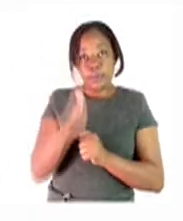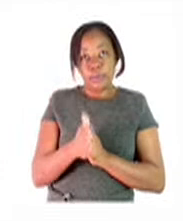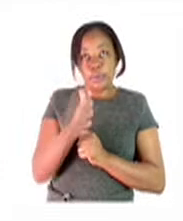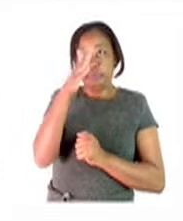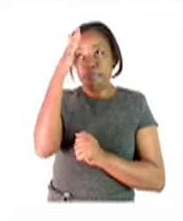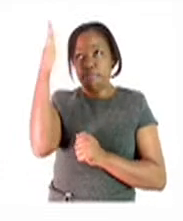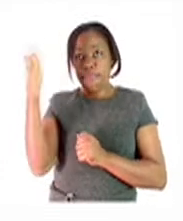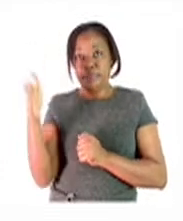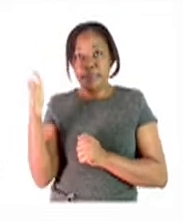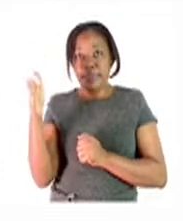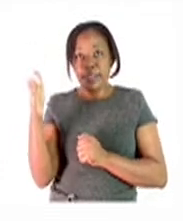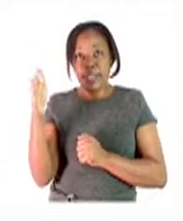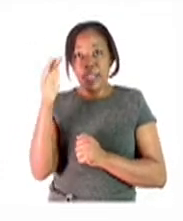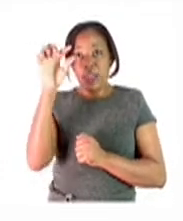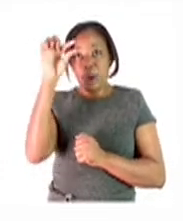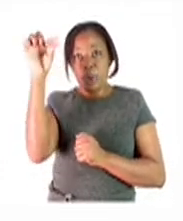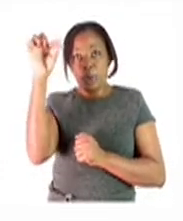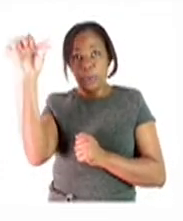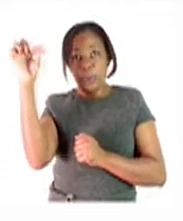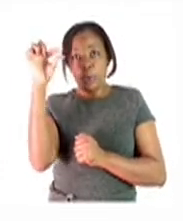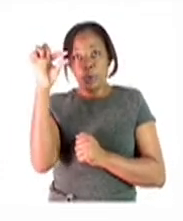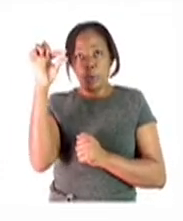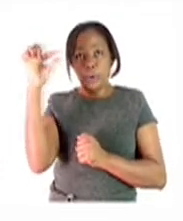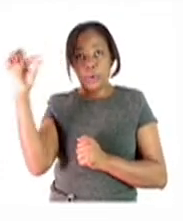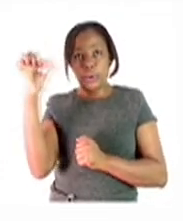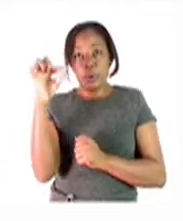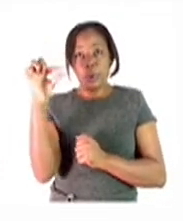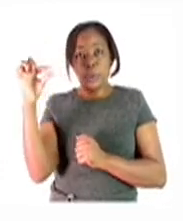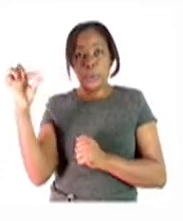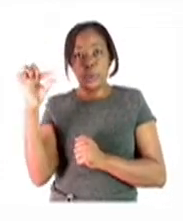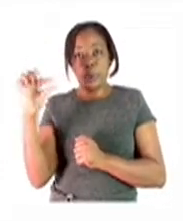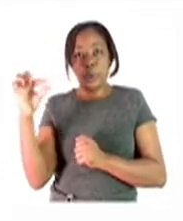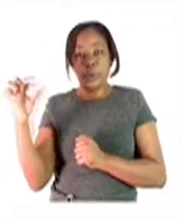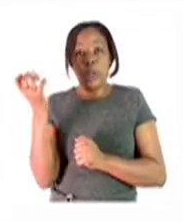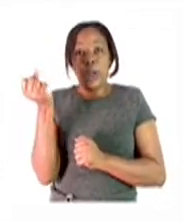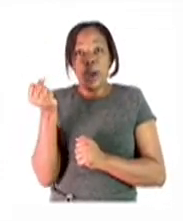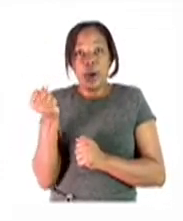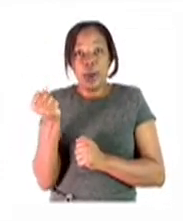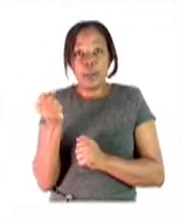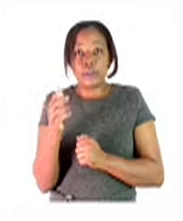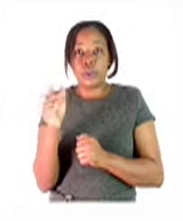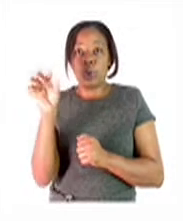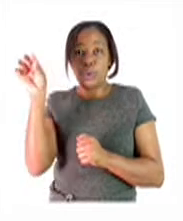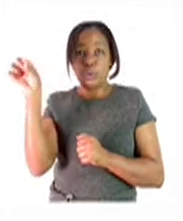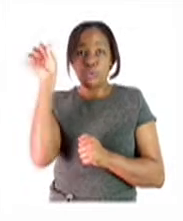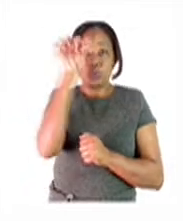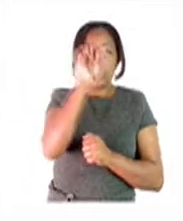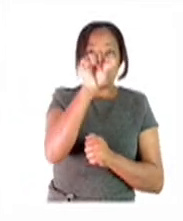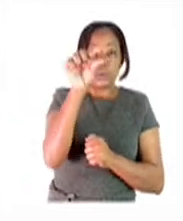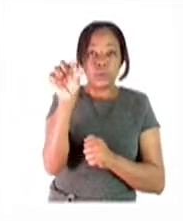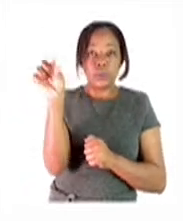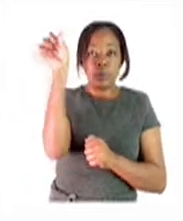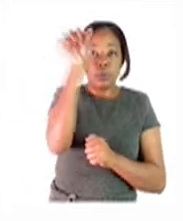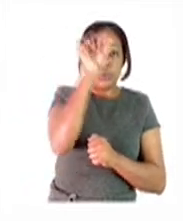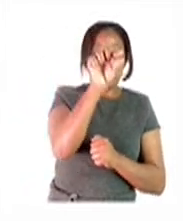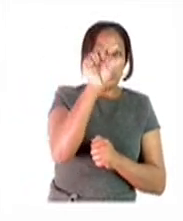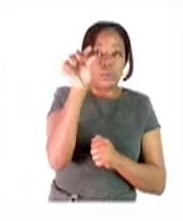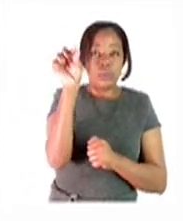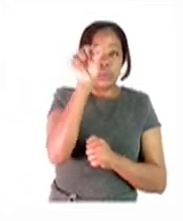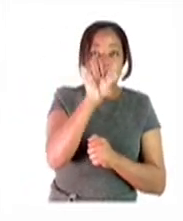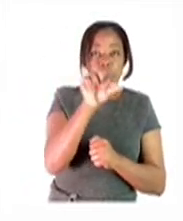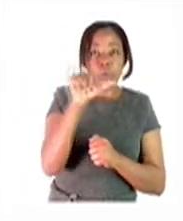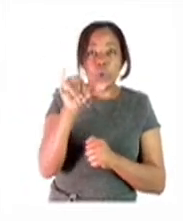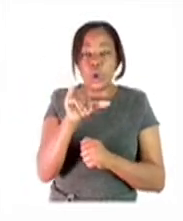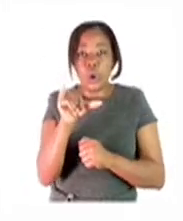column. Okay, you are given 2 possible answers. You read them nicely and you read the statement and